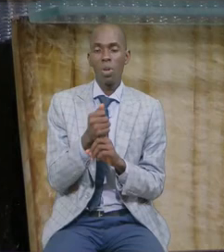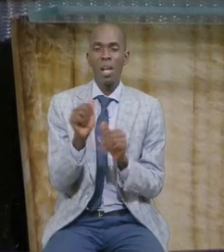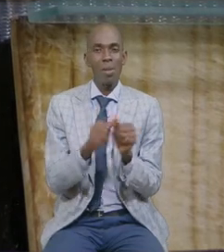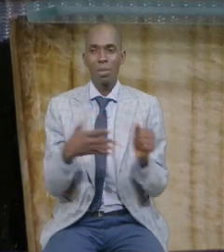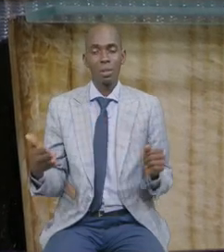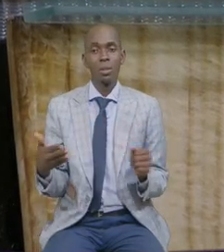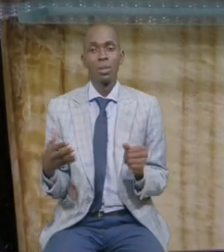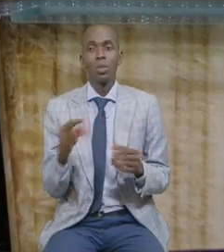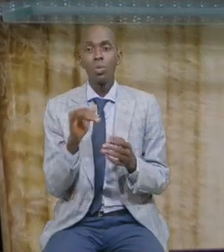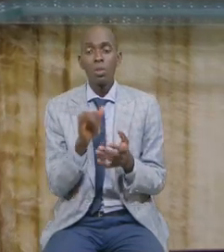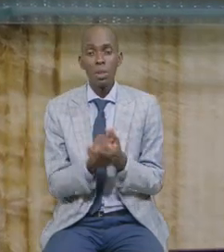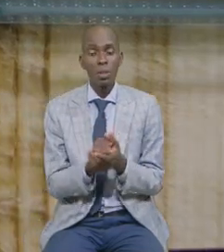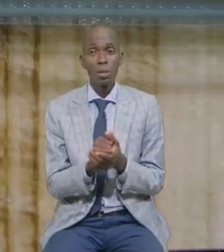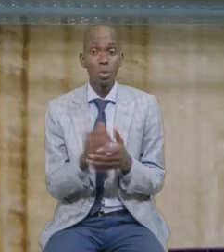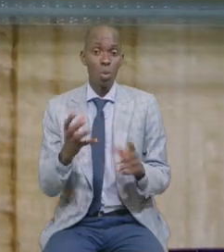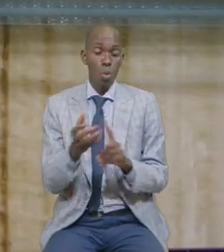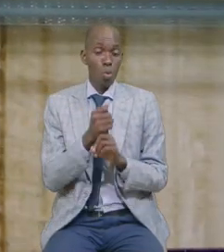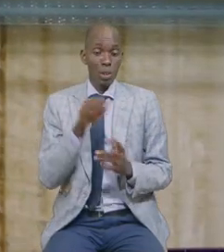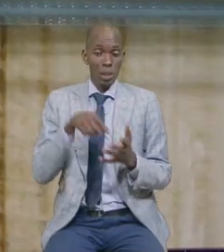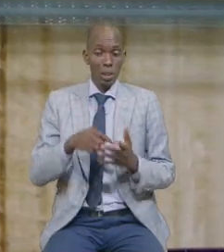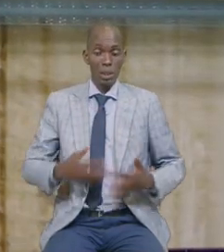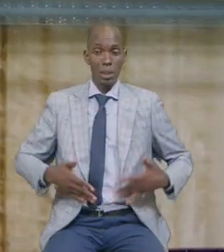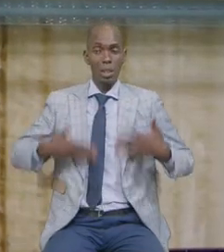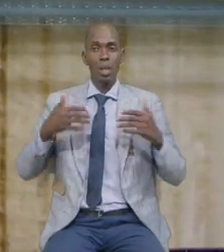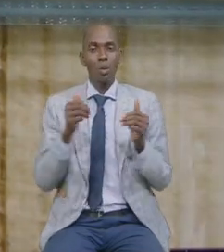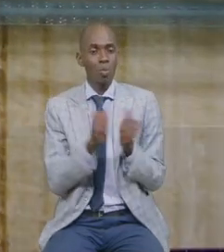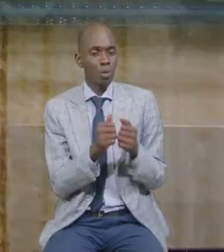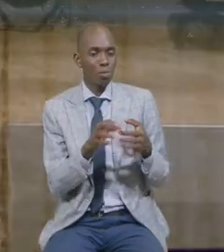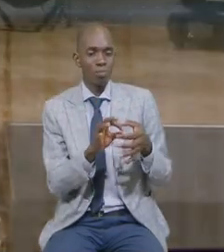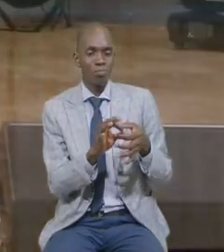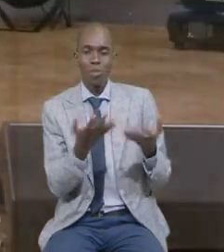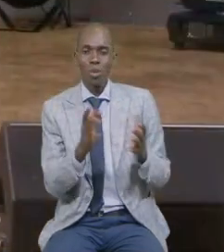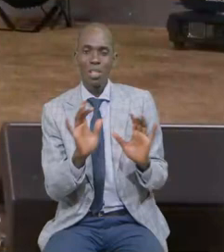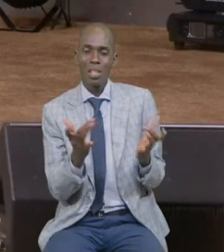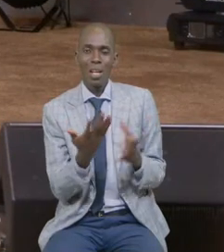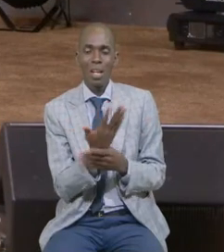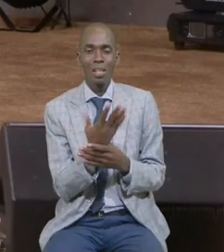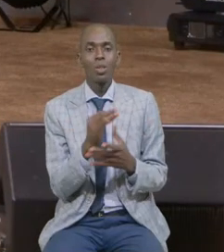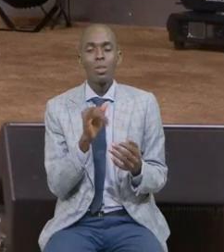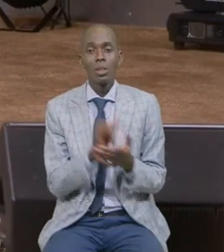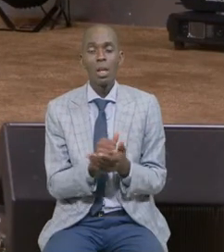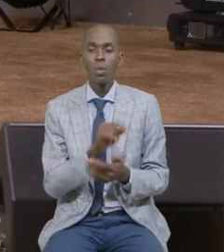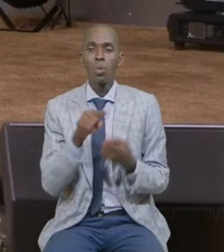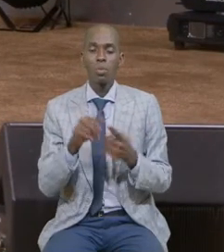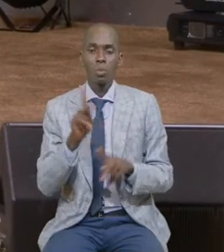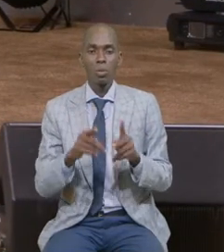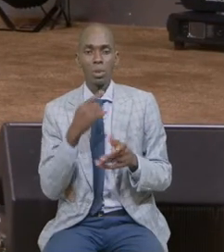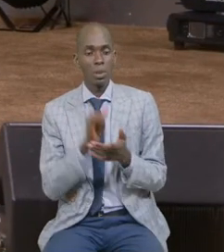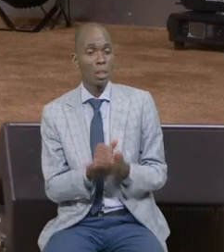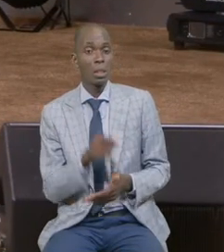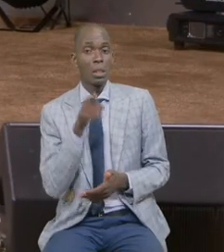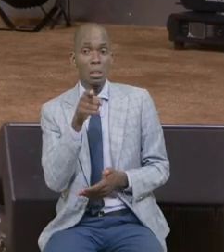so that nobody will say, this is what you love, this is what you like, this is what you cannot